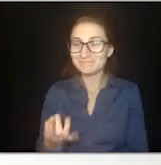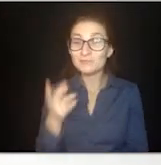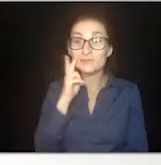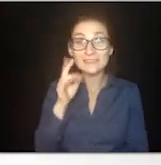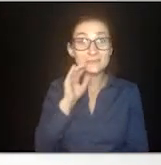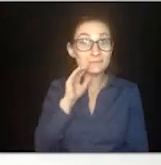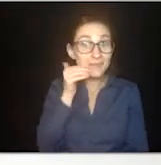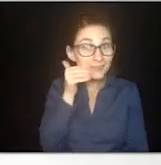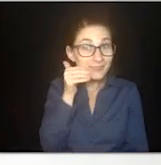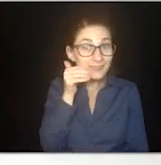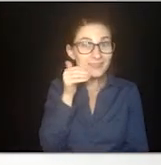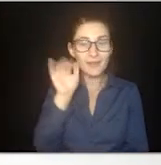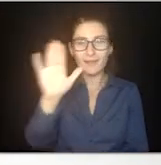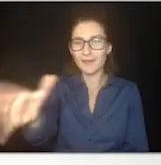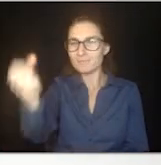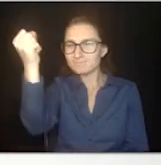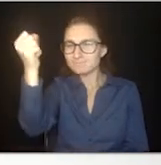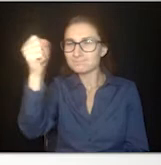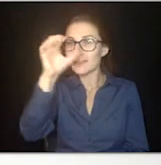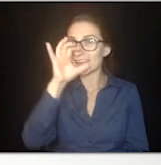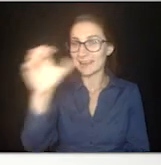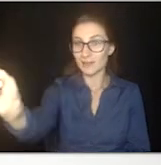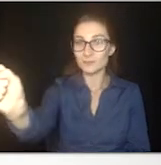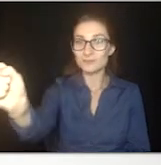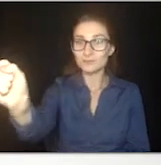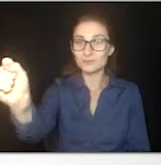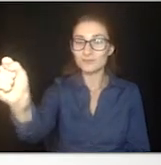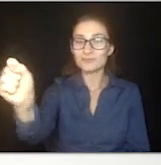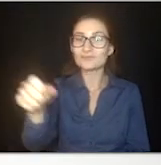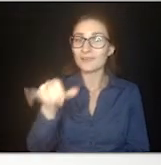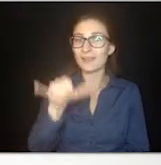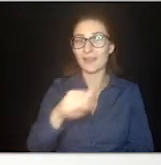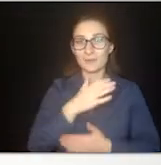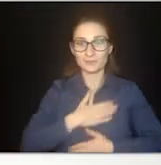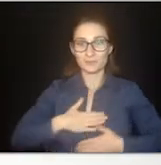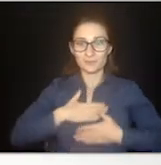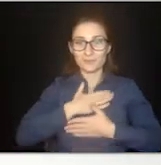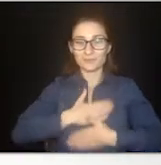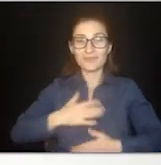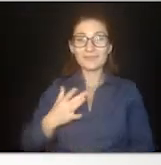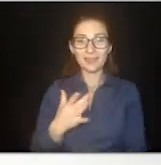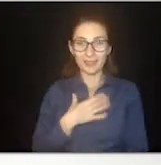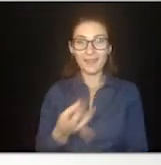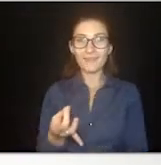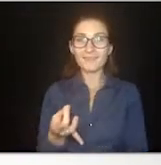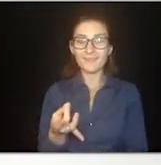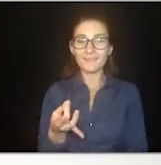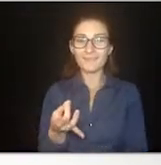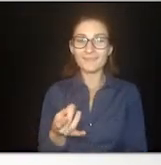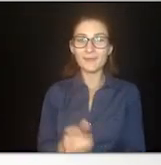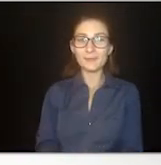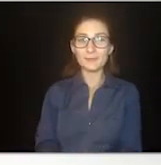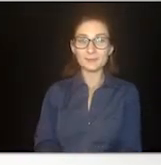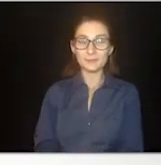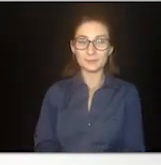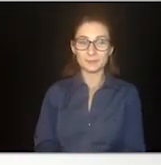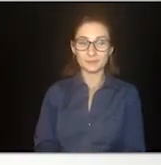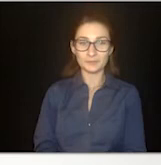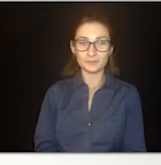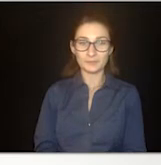he was pulling on it, he was engaged. That would be an appetite. He liked it.